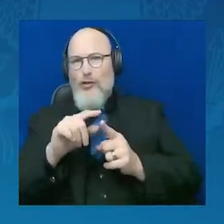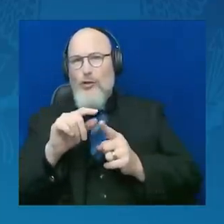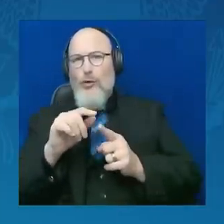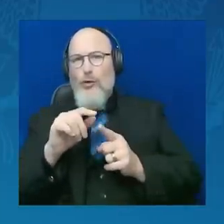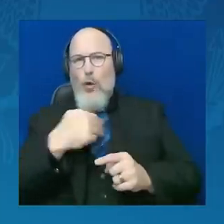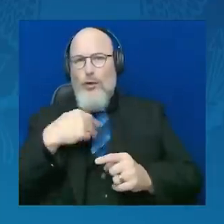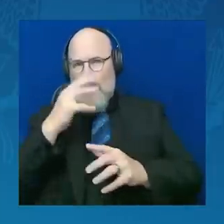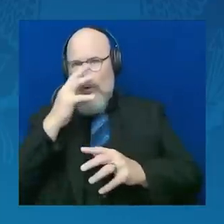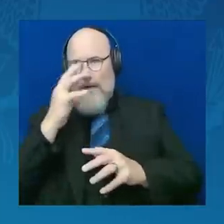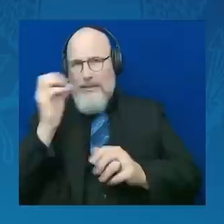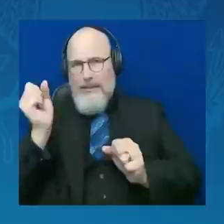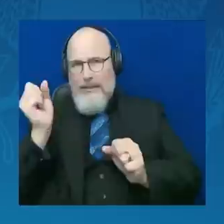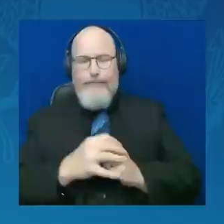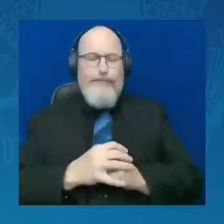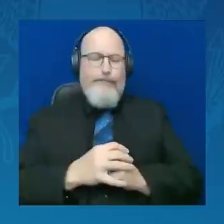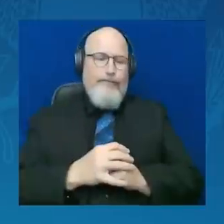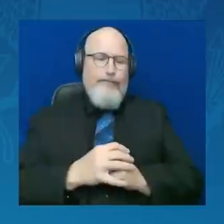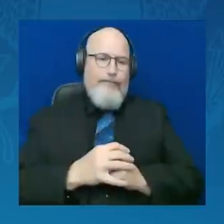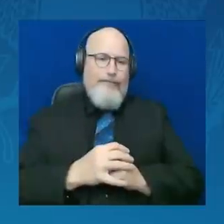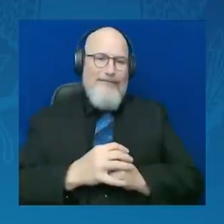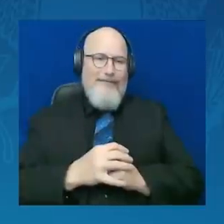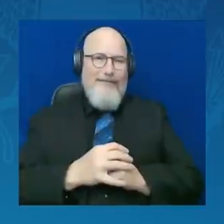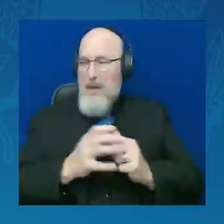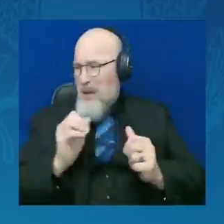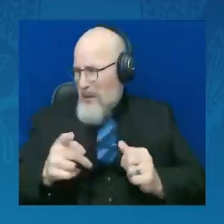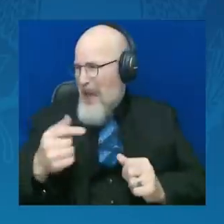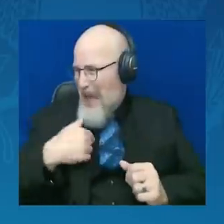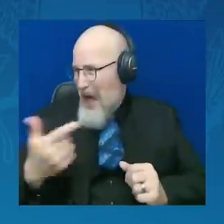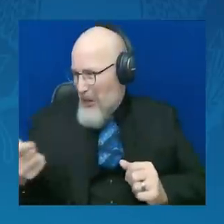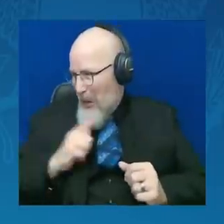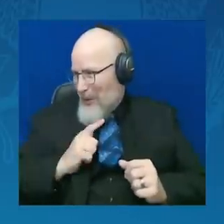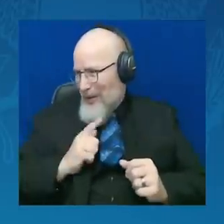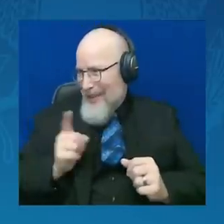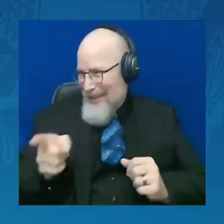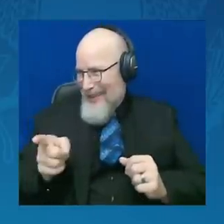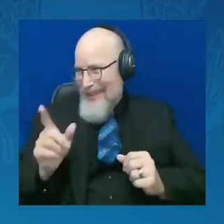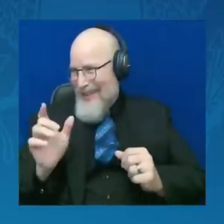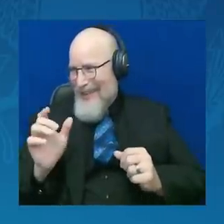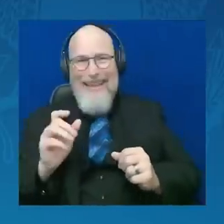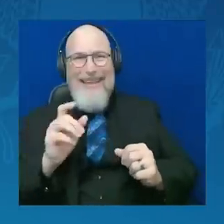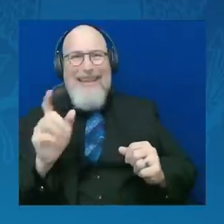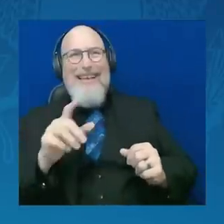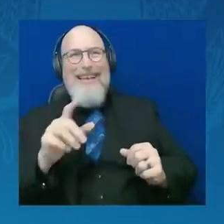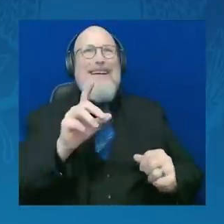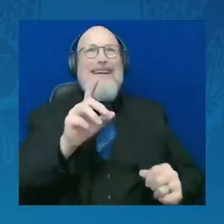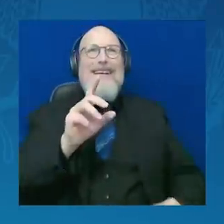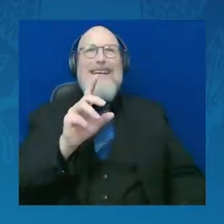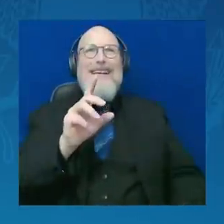Okay, I'll go. You go this time, please. Jeżeli pani...